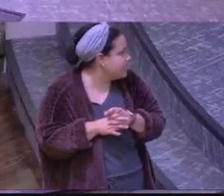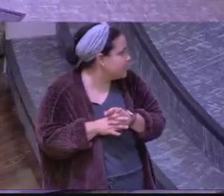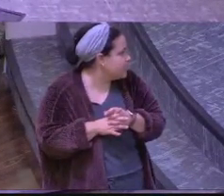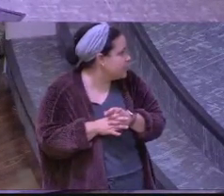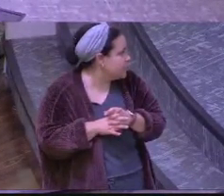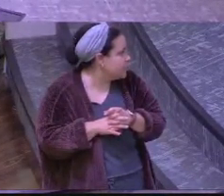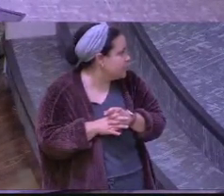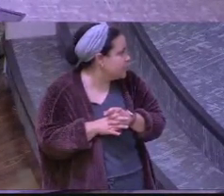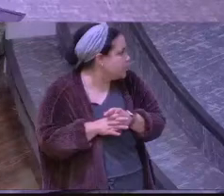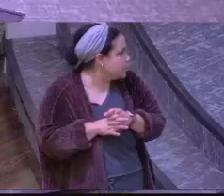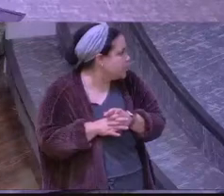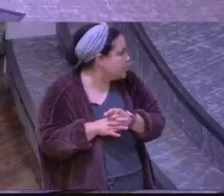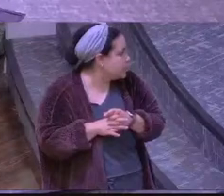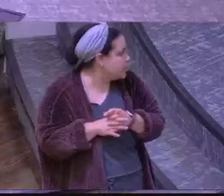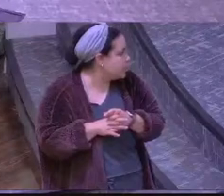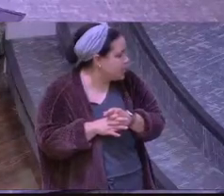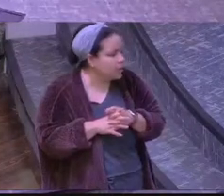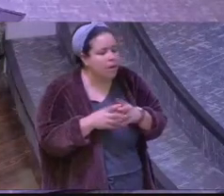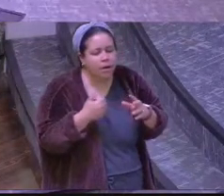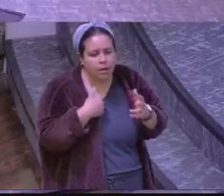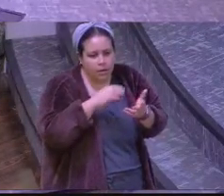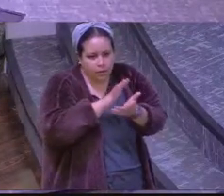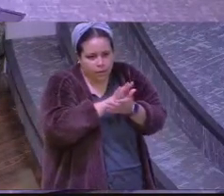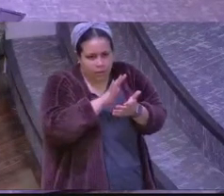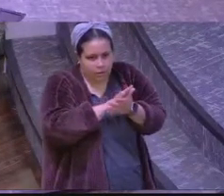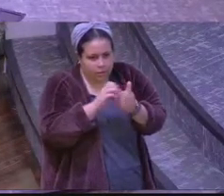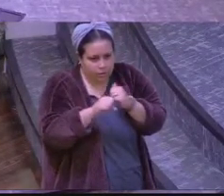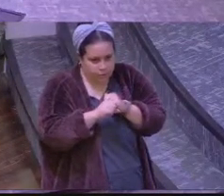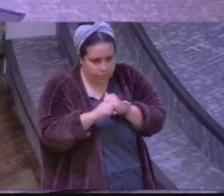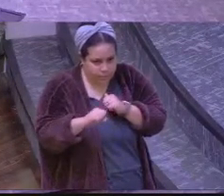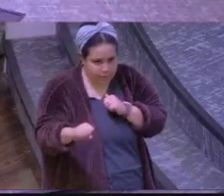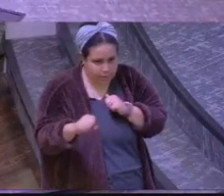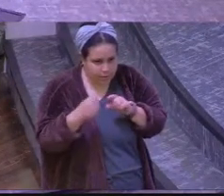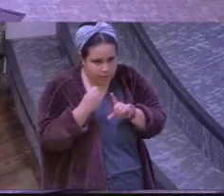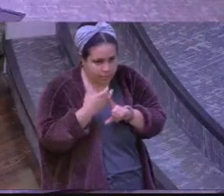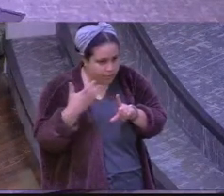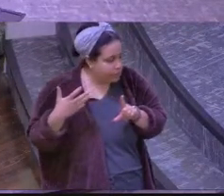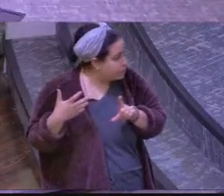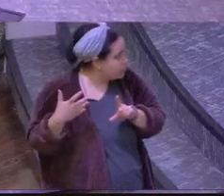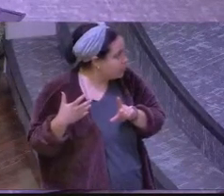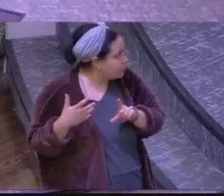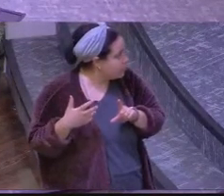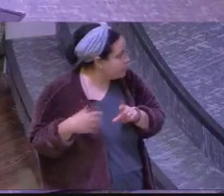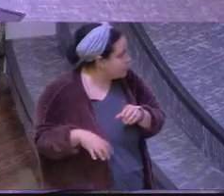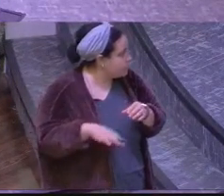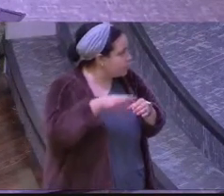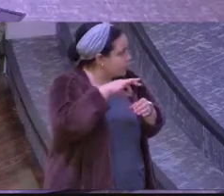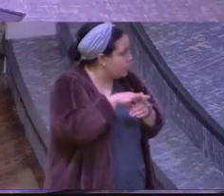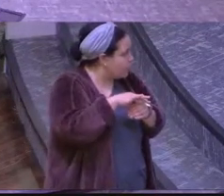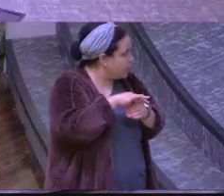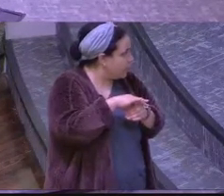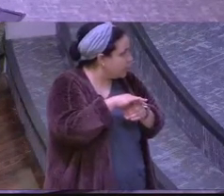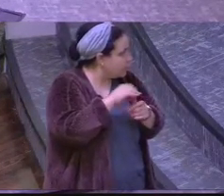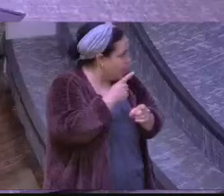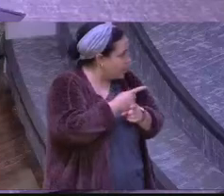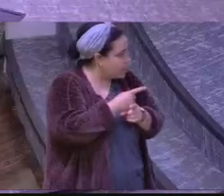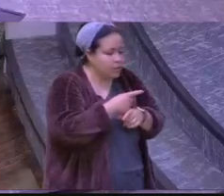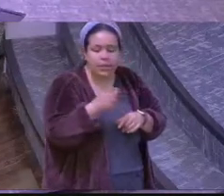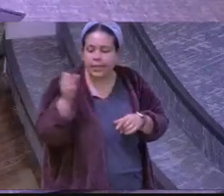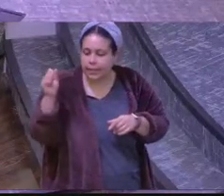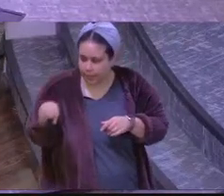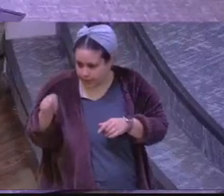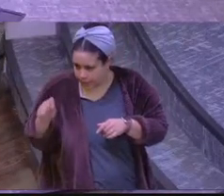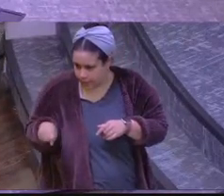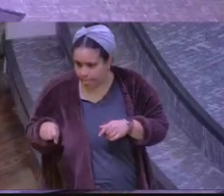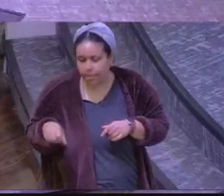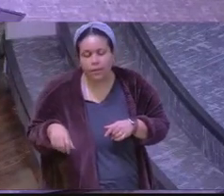currently do have the communities and schools expansion as well as restorative practices. And we voted for that already, right? Yes, ma'am, we did. And they actually,